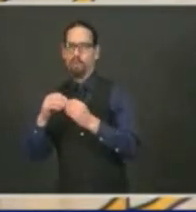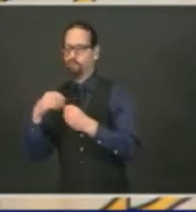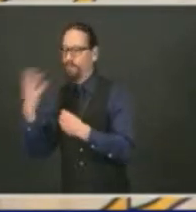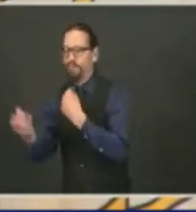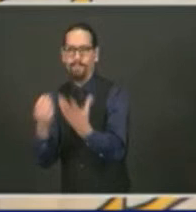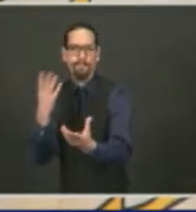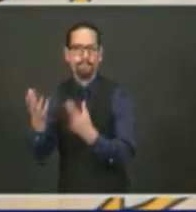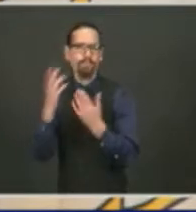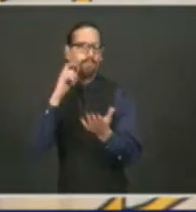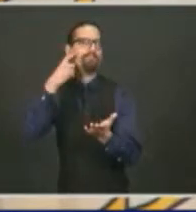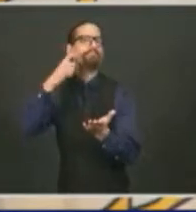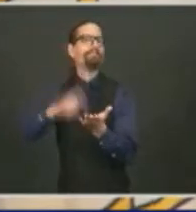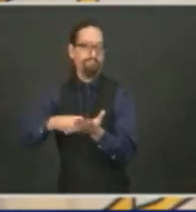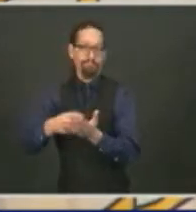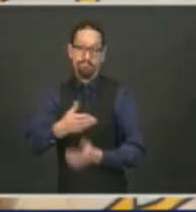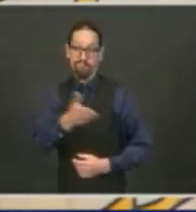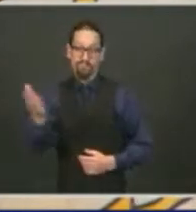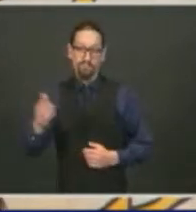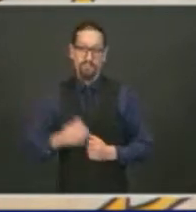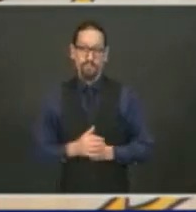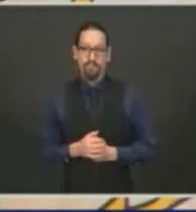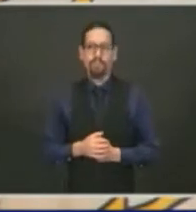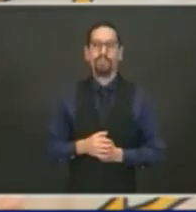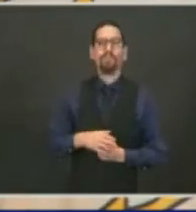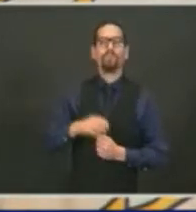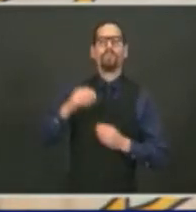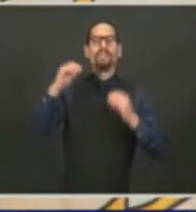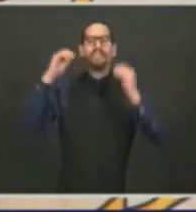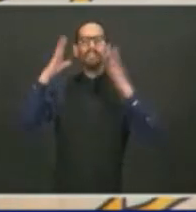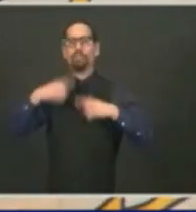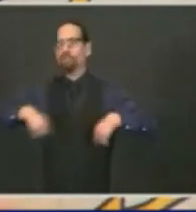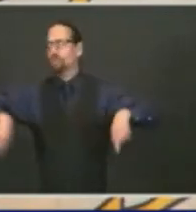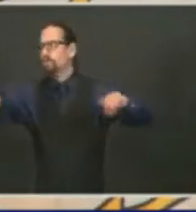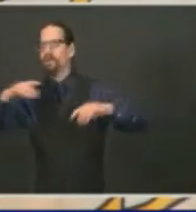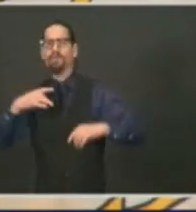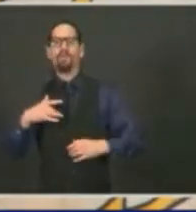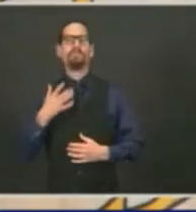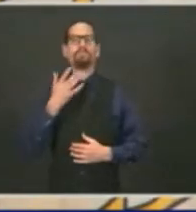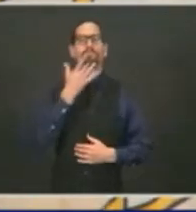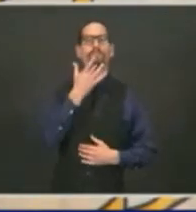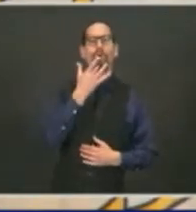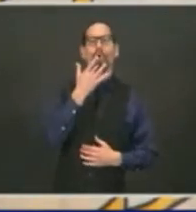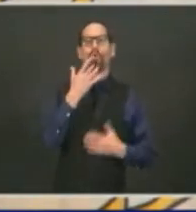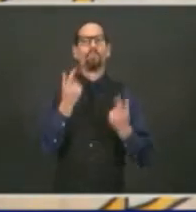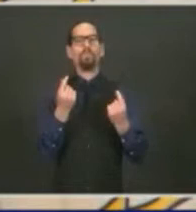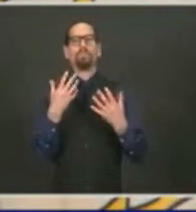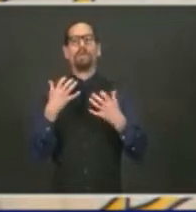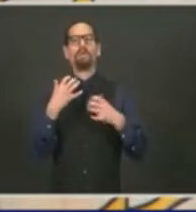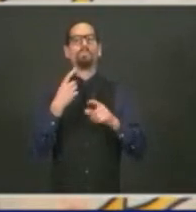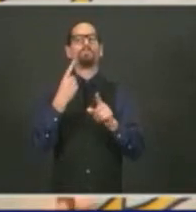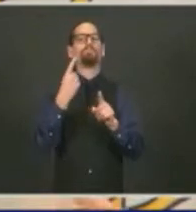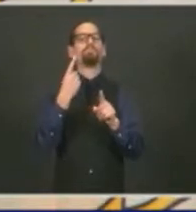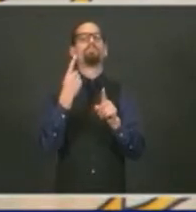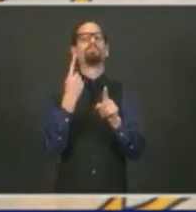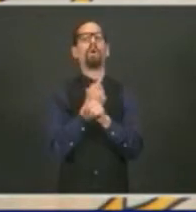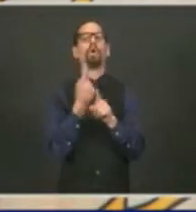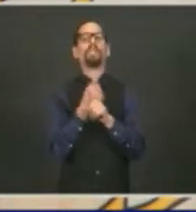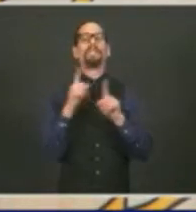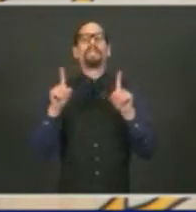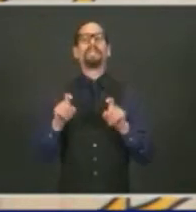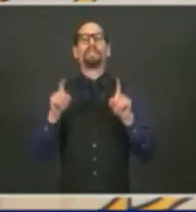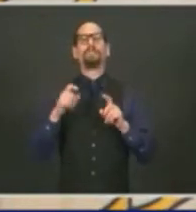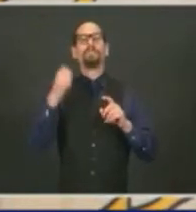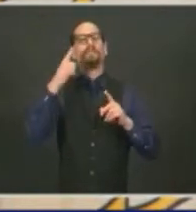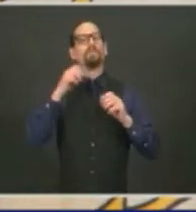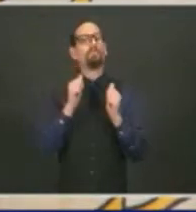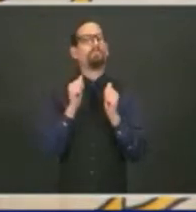around the desire to have just regular asymptomatic testing. And we heard you, and we're going to deliver. In January, we're really